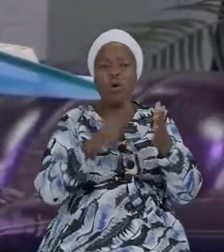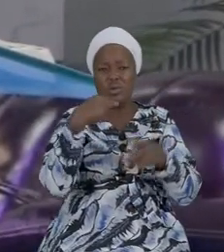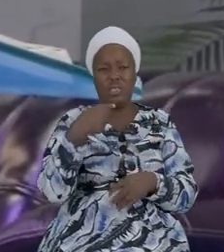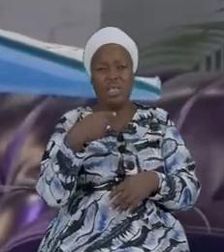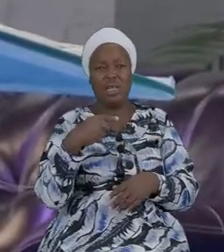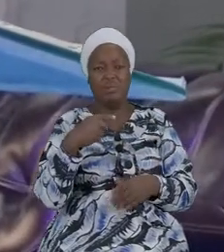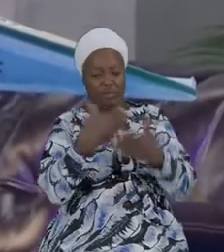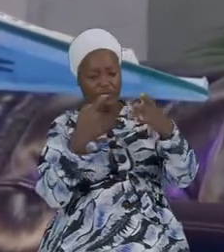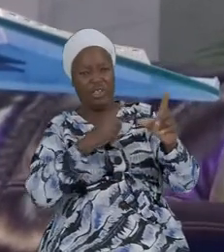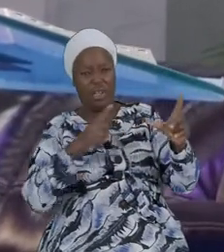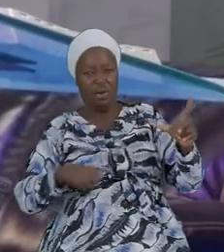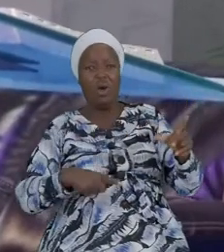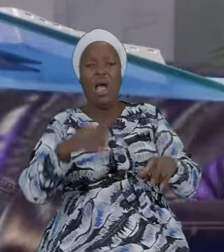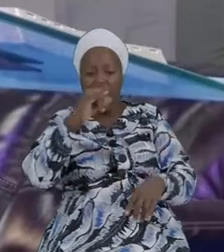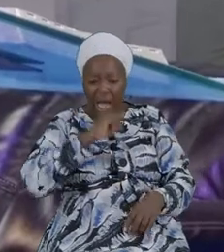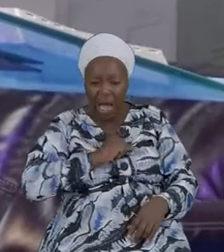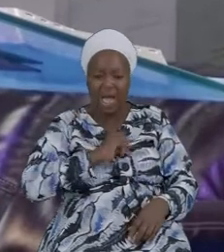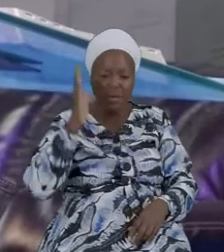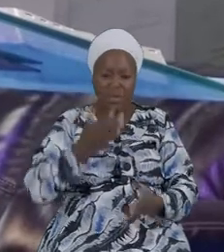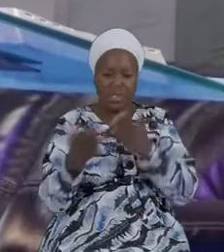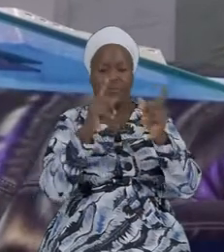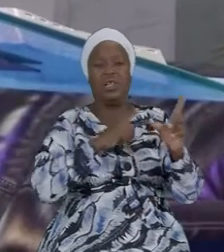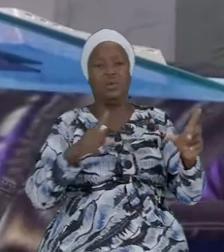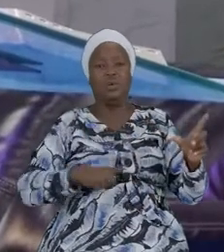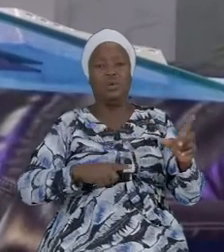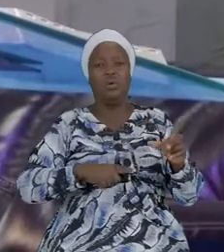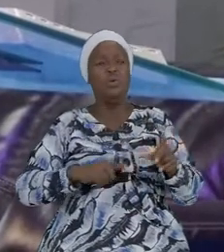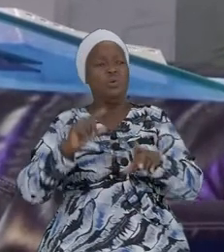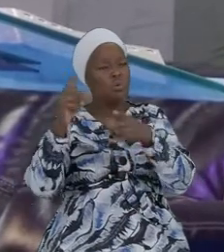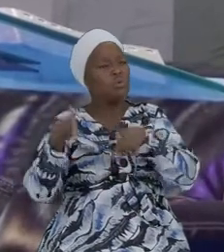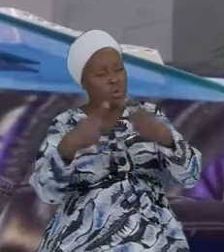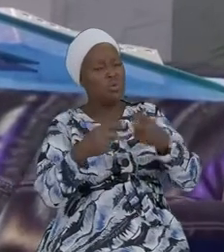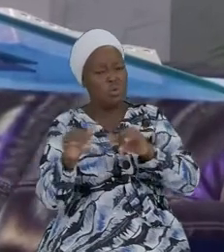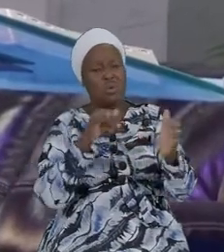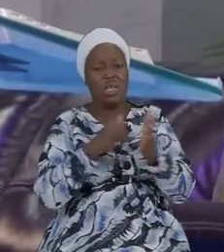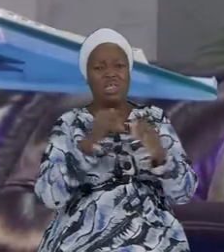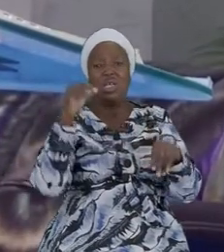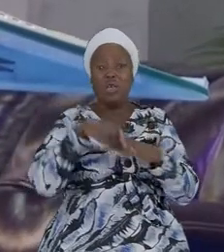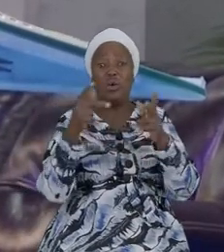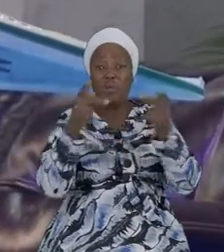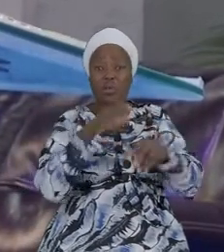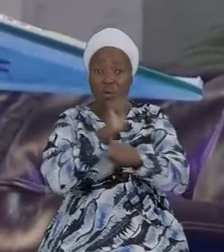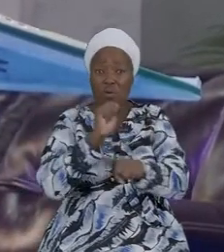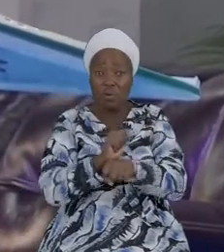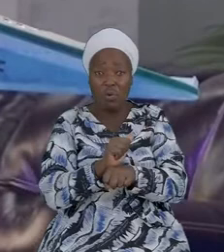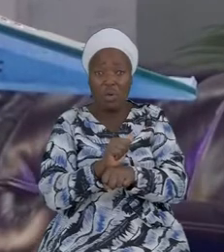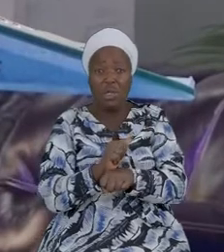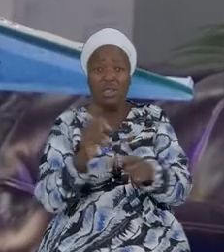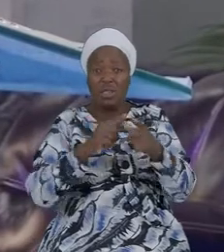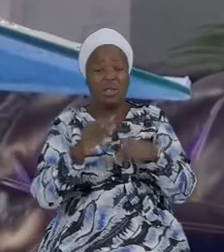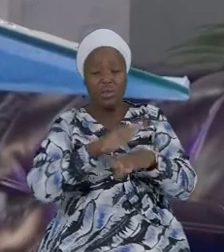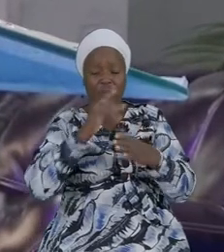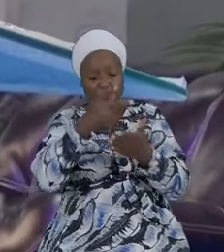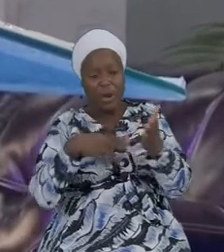said before the Lord, I will serve the Lord. Go and carry that out. Get to your office. Don't be part of the